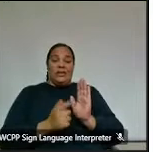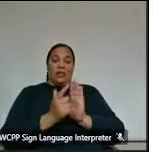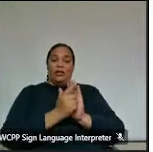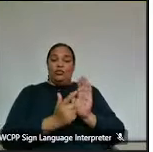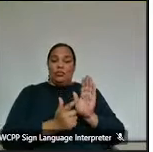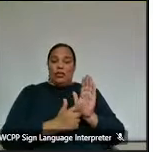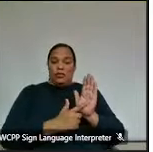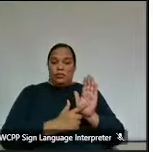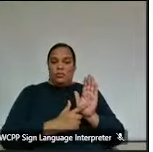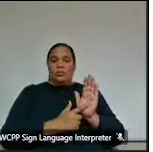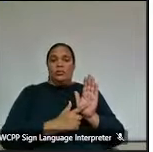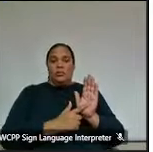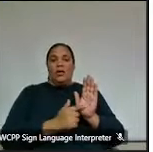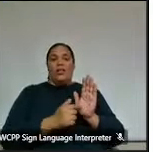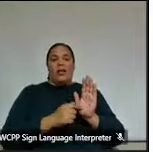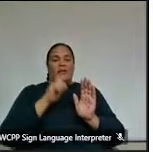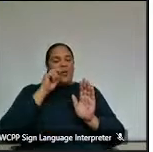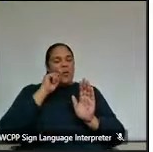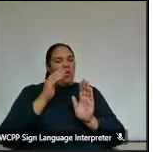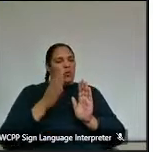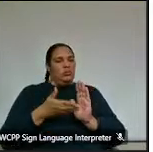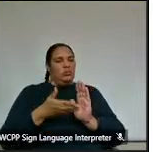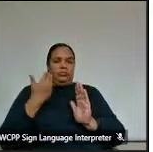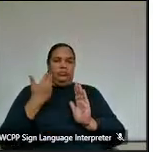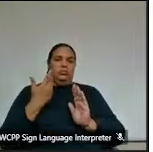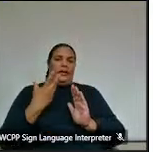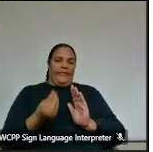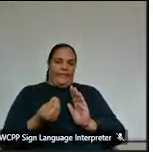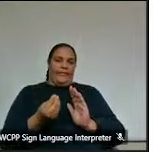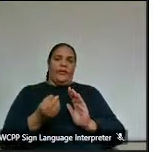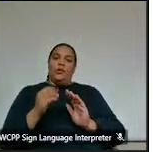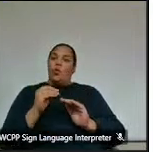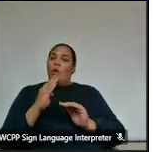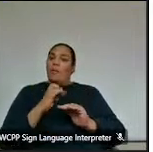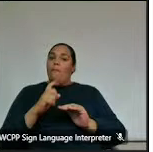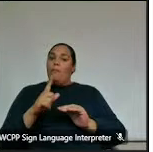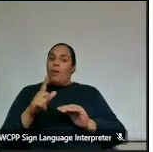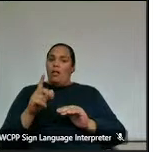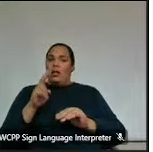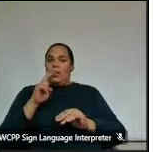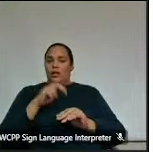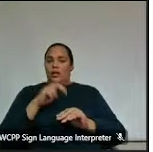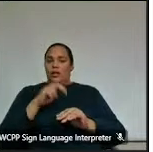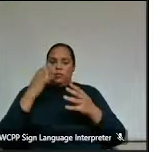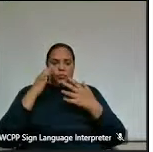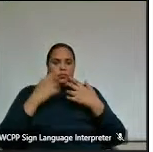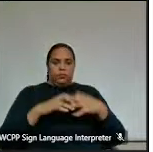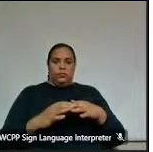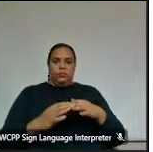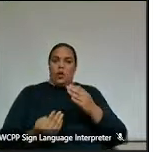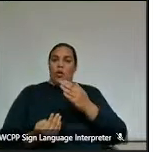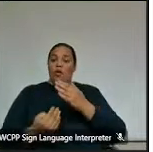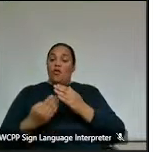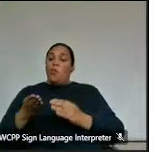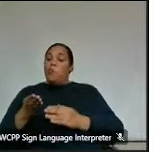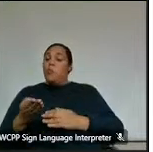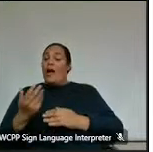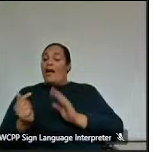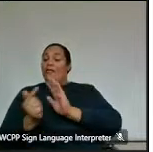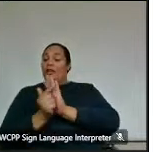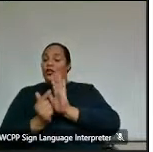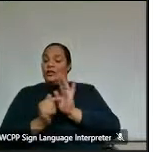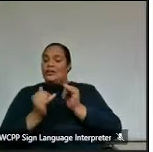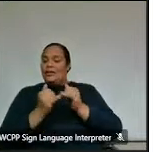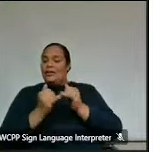legislation are outdated currently. So the bill seeks to consolidate the provisions of existing legislation and